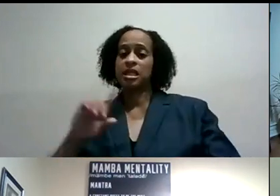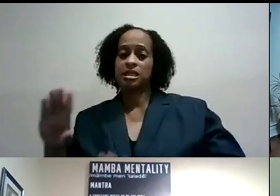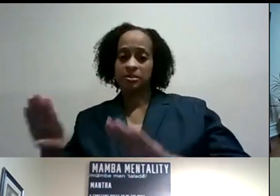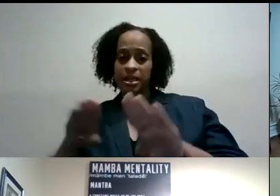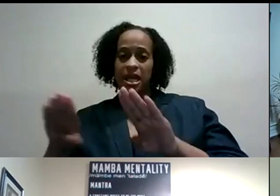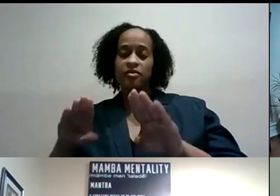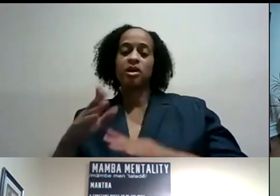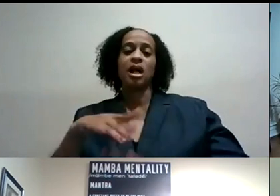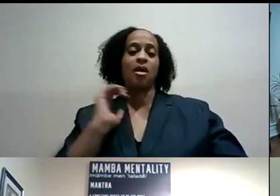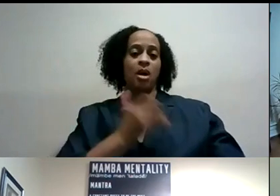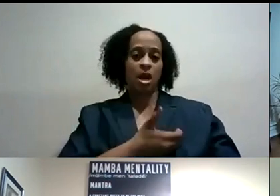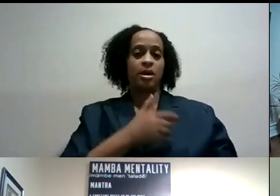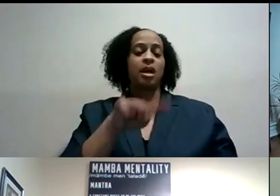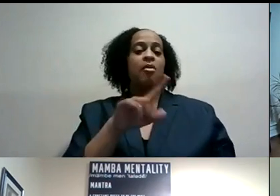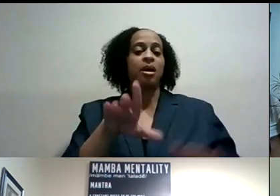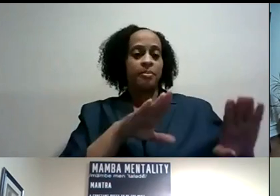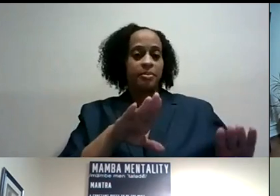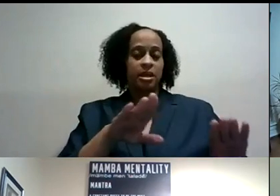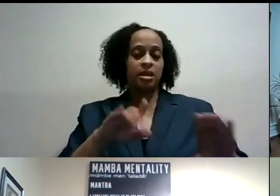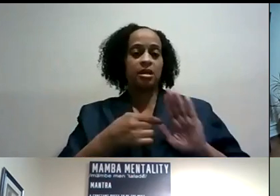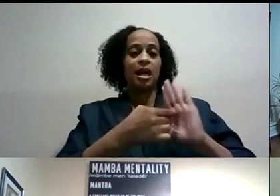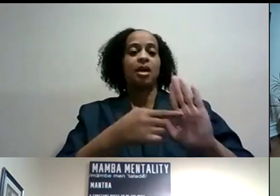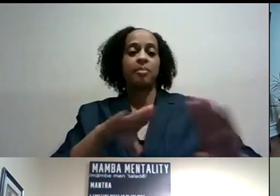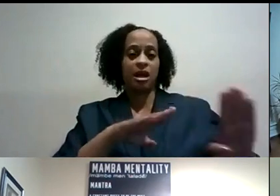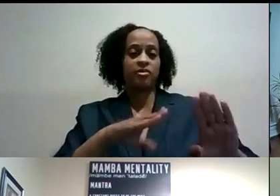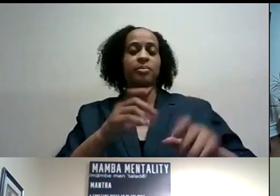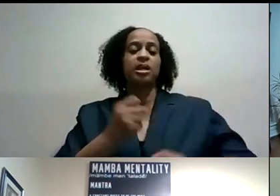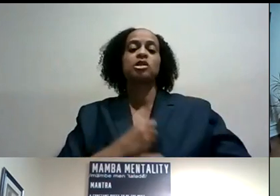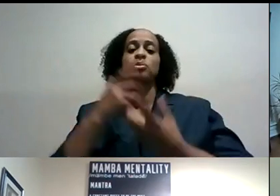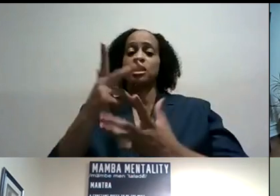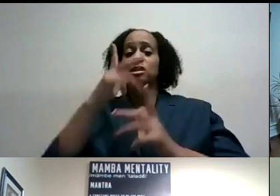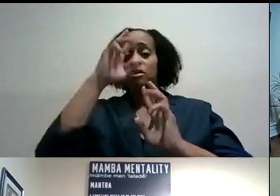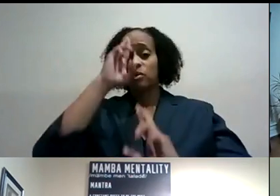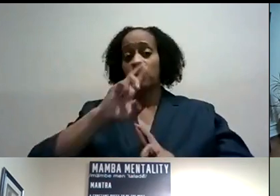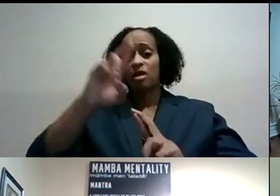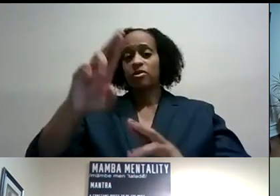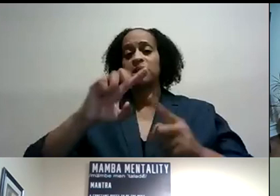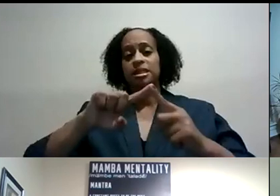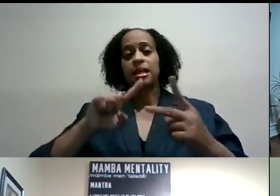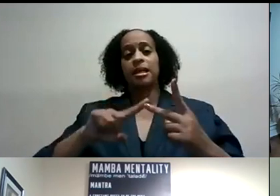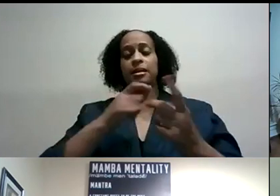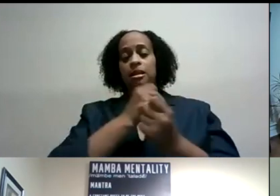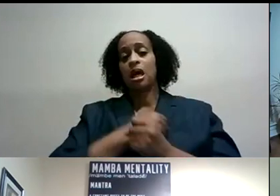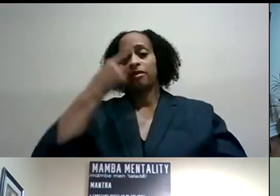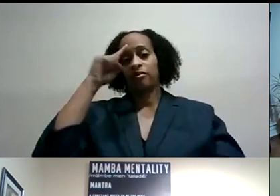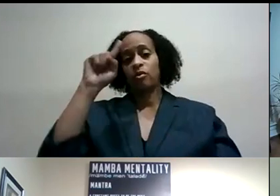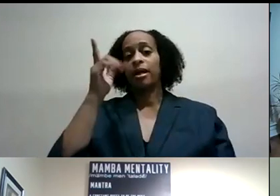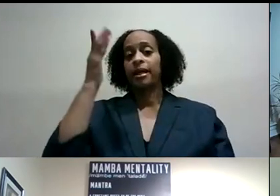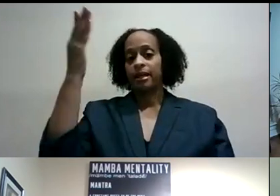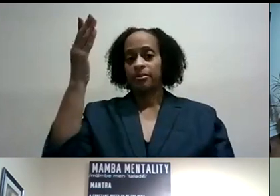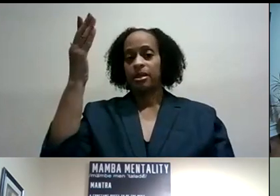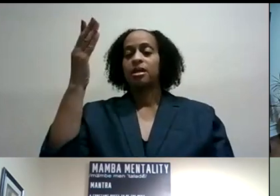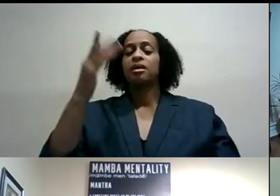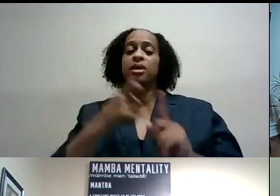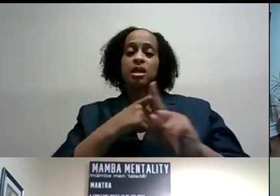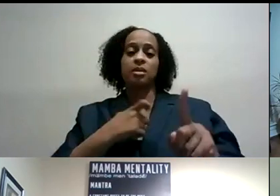wants our outward acts to be an expression of reverence and love for him that comes